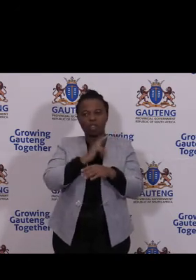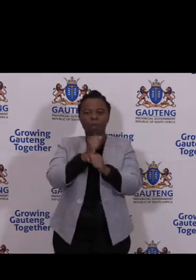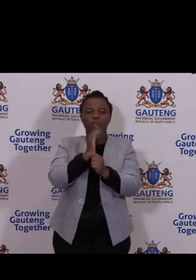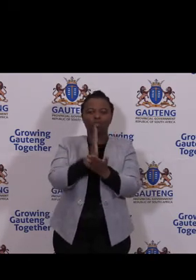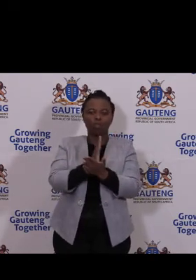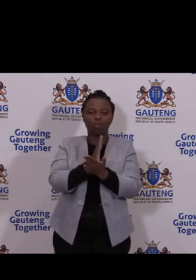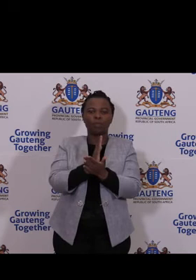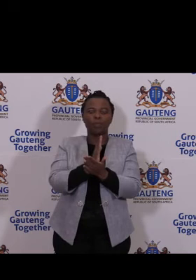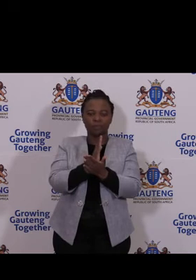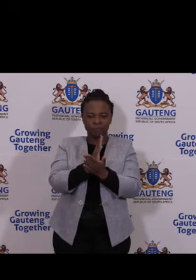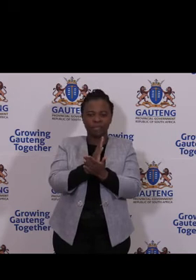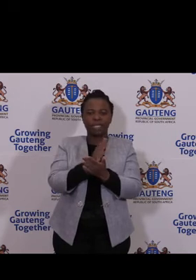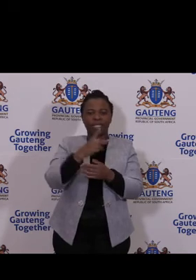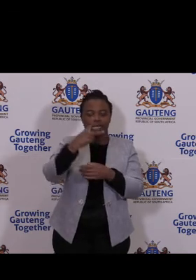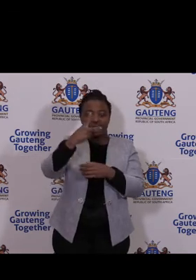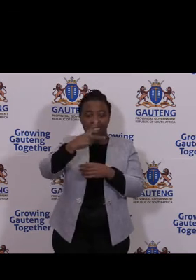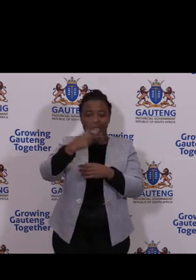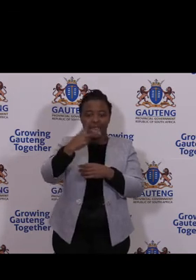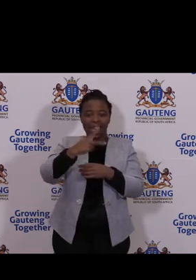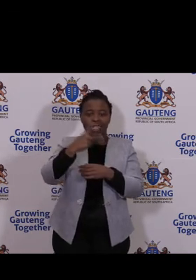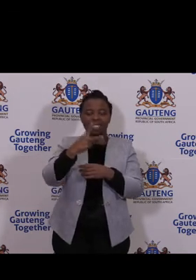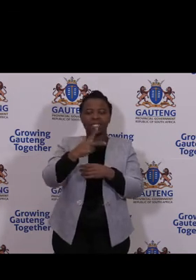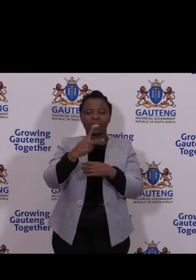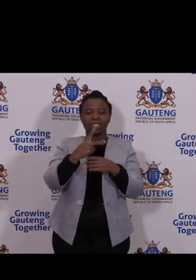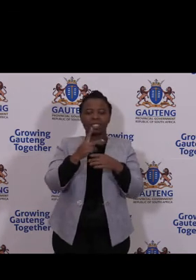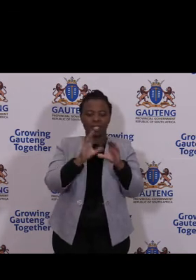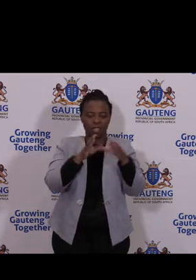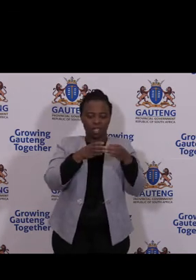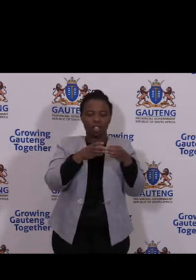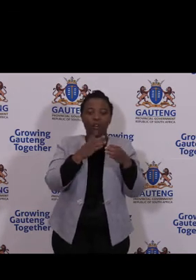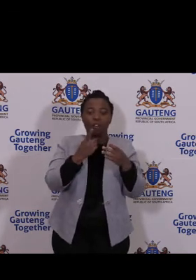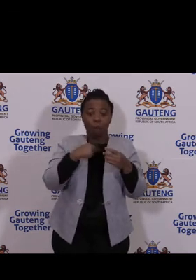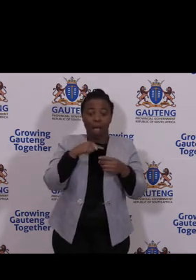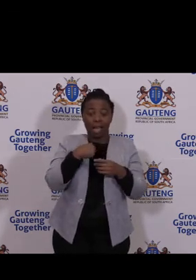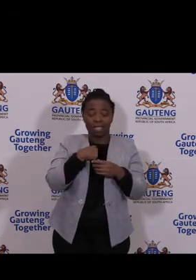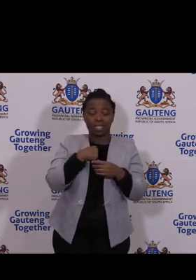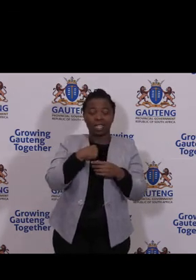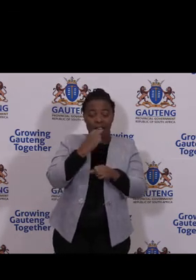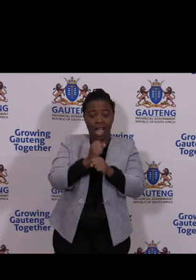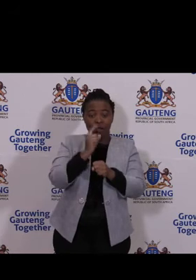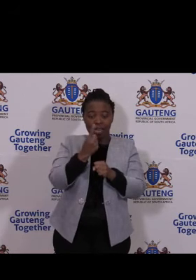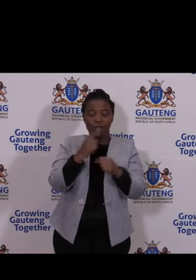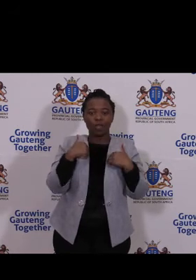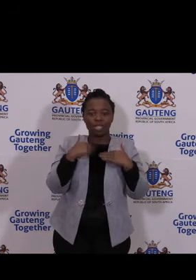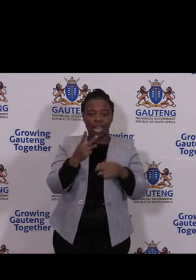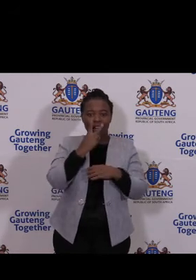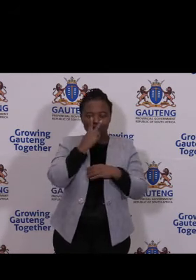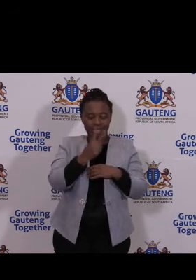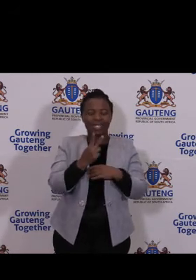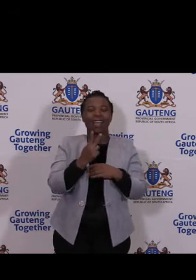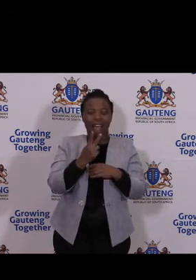this second knuckle, they call it a knuckle, but for us in Gauteng, it's when we start to see that the numbers are starting